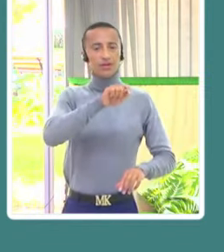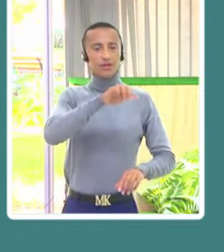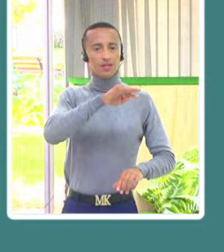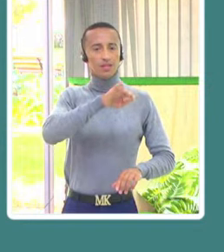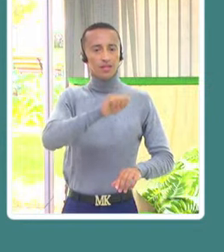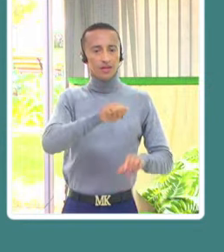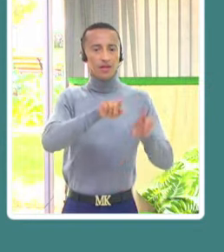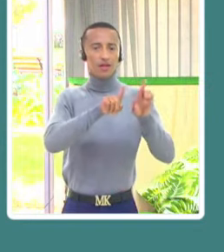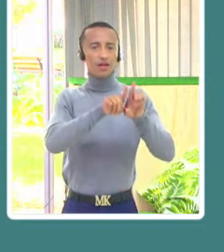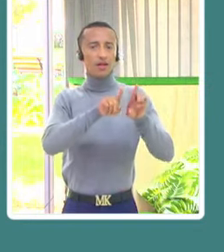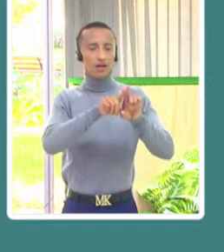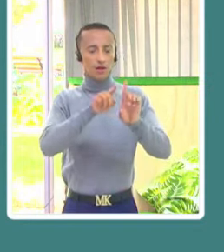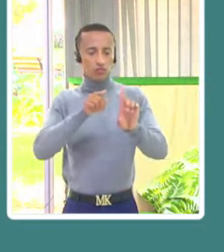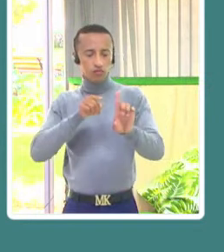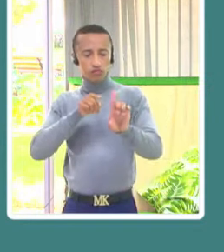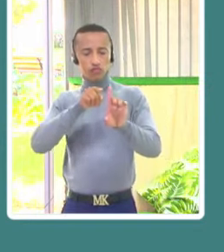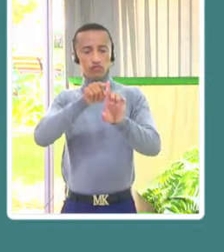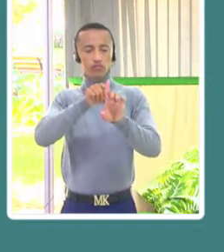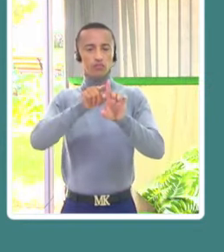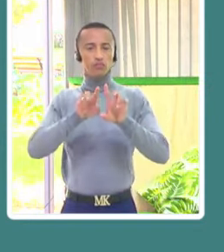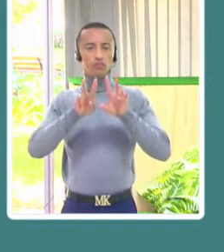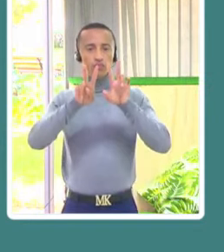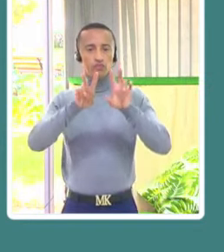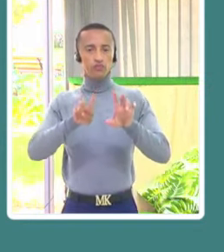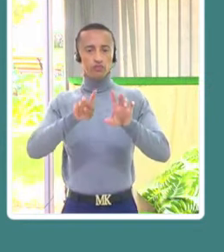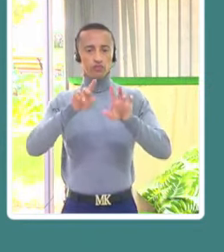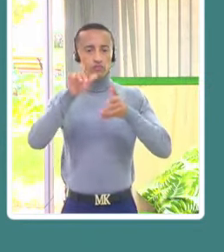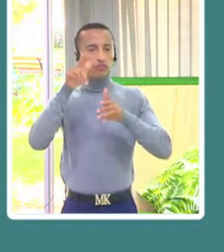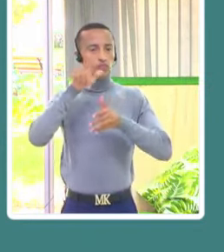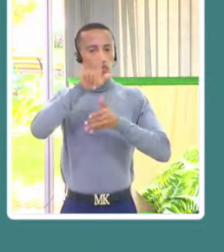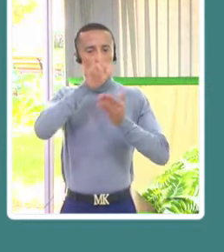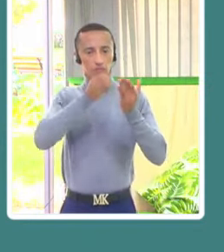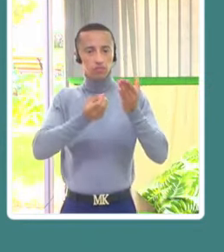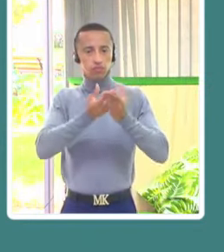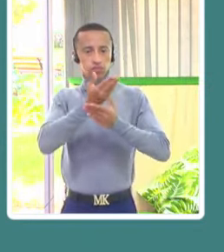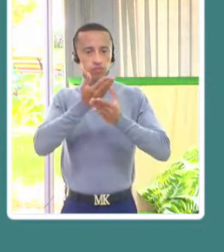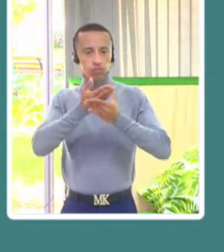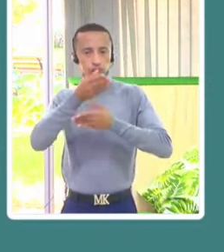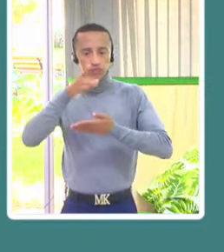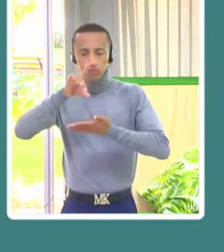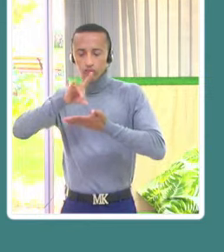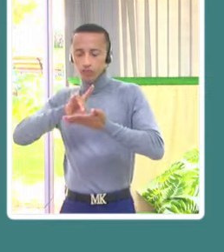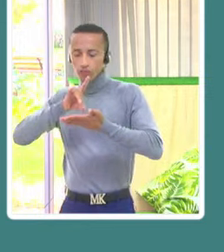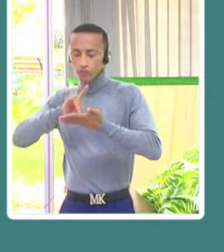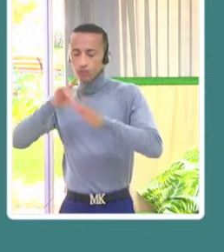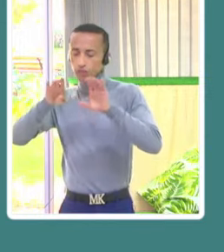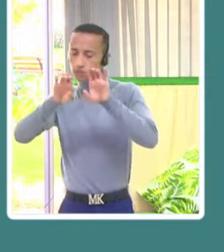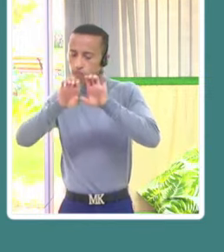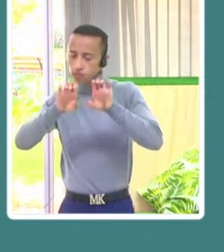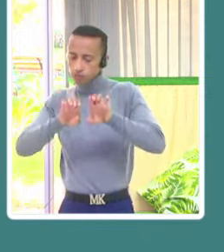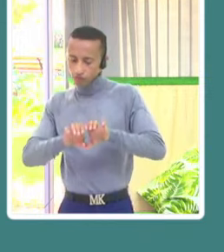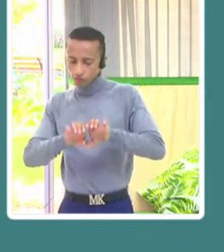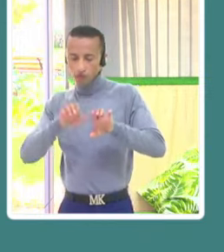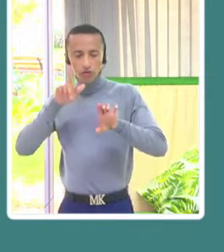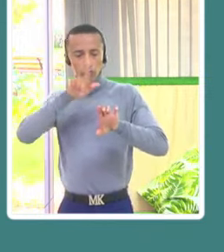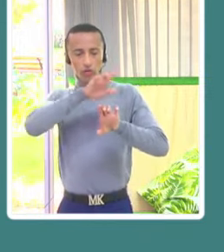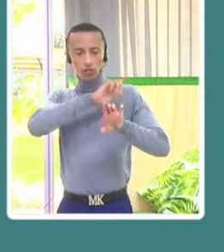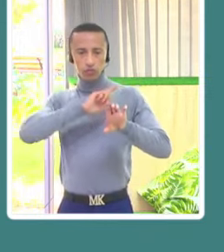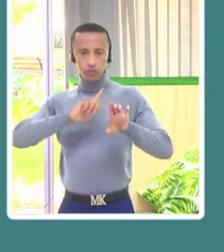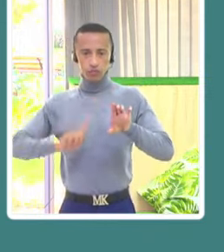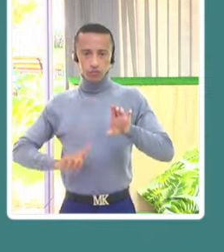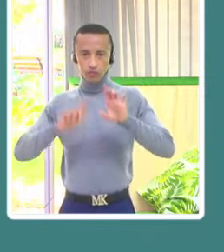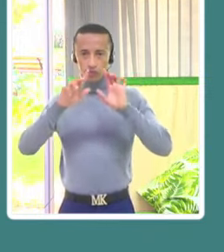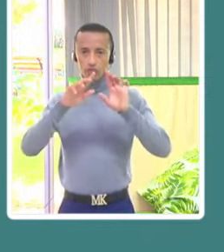actually make digital public infrastructure reduce inequalities. And the last one I'll say is climate change.